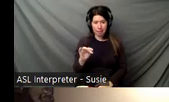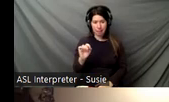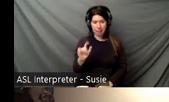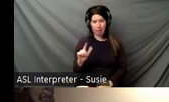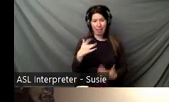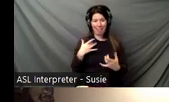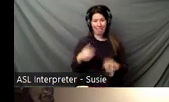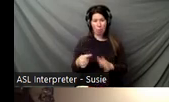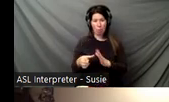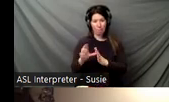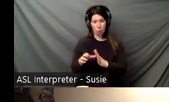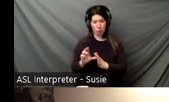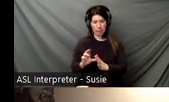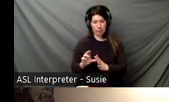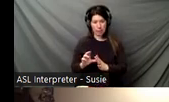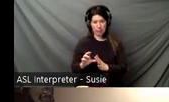reviews.